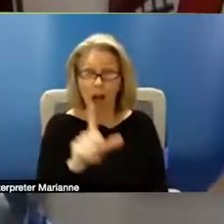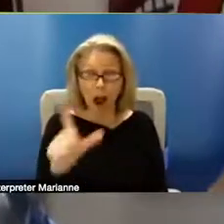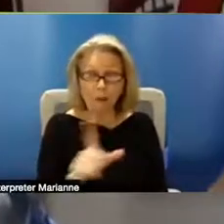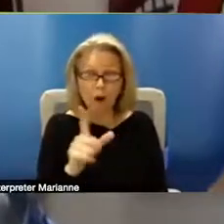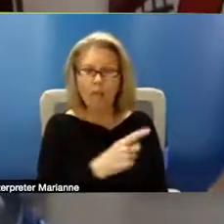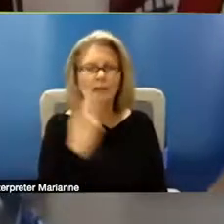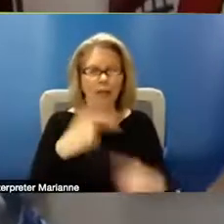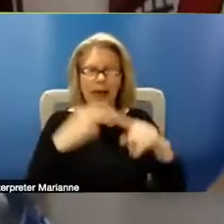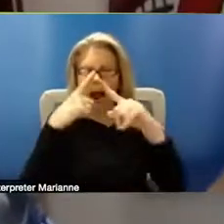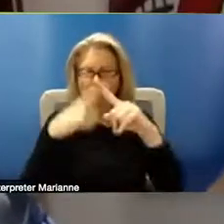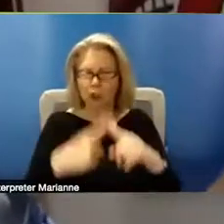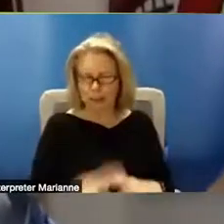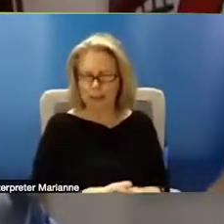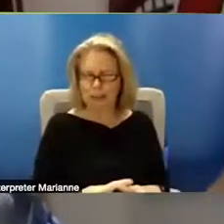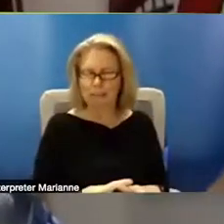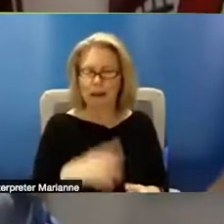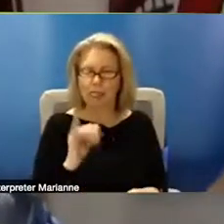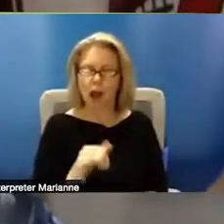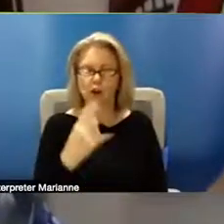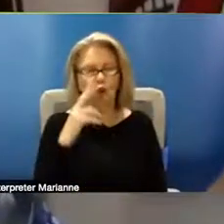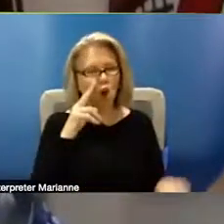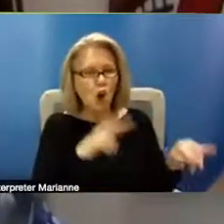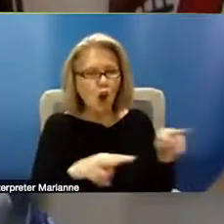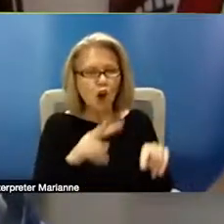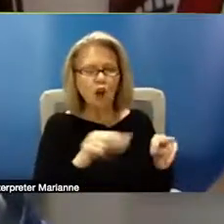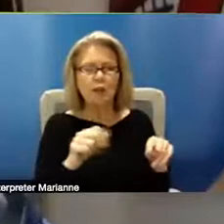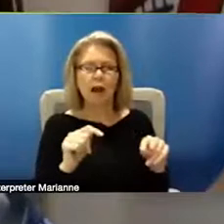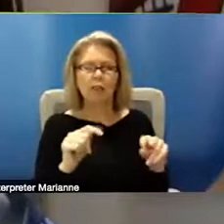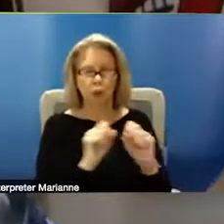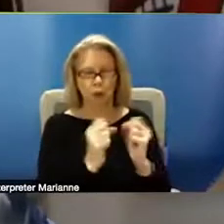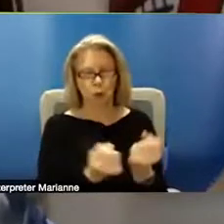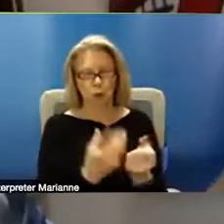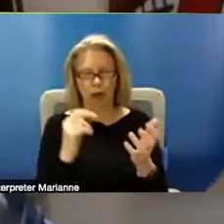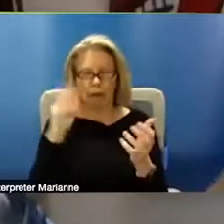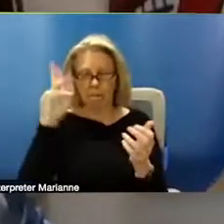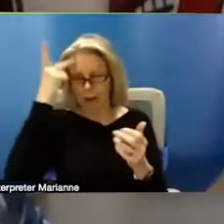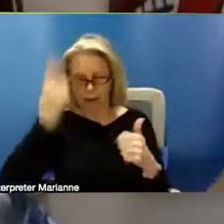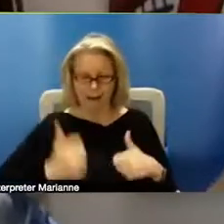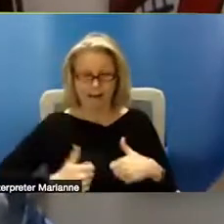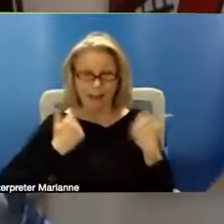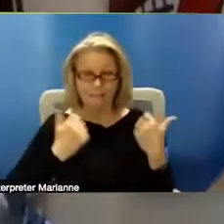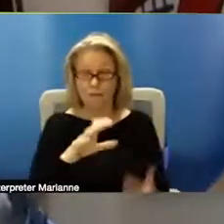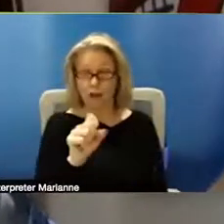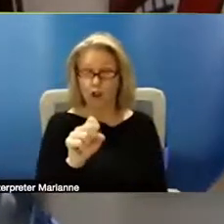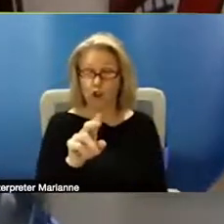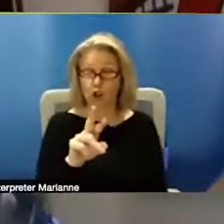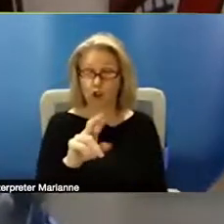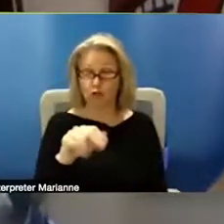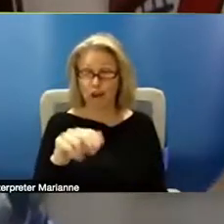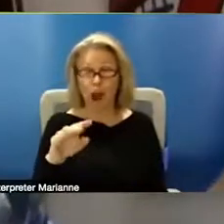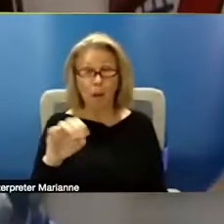that you had come across in Amsterdam, I believe, that looked at the social and political life of